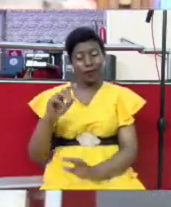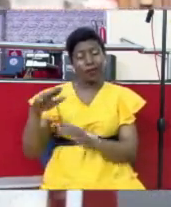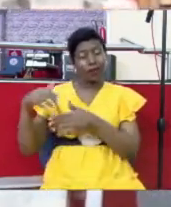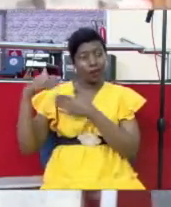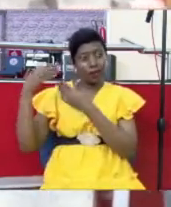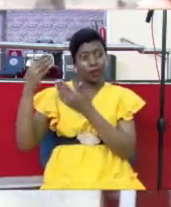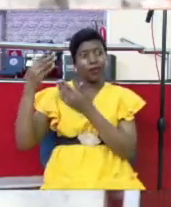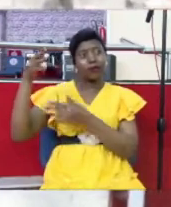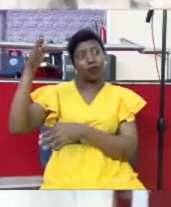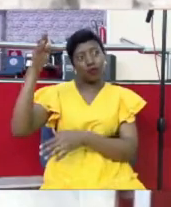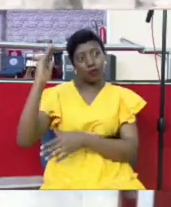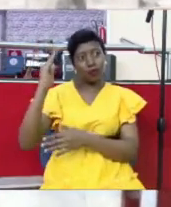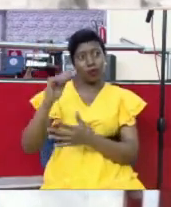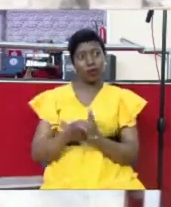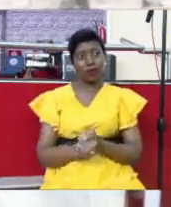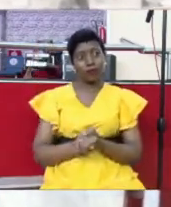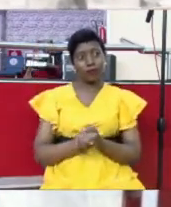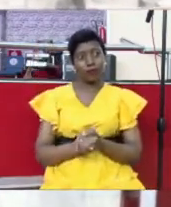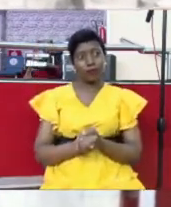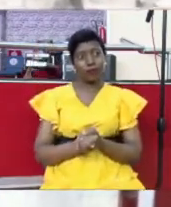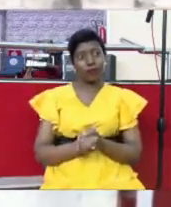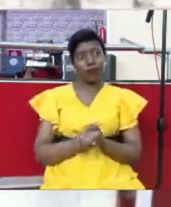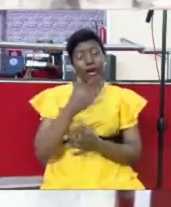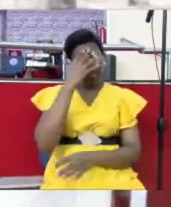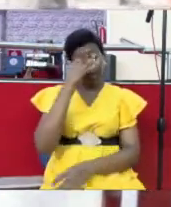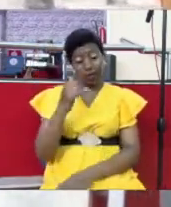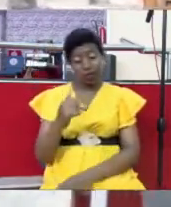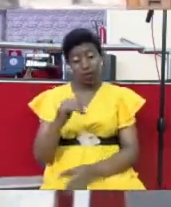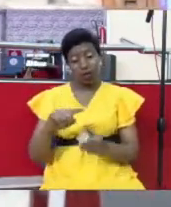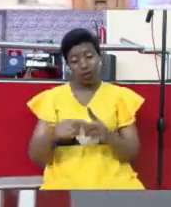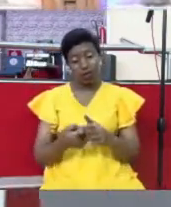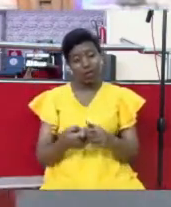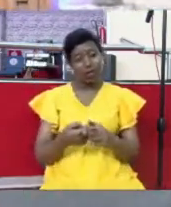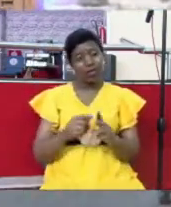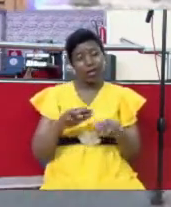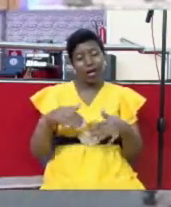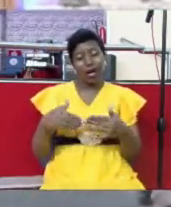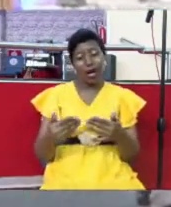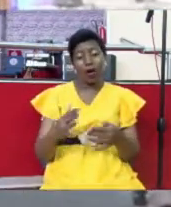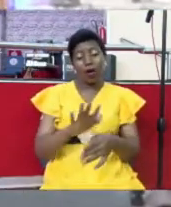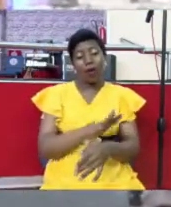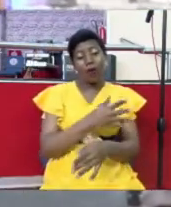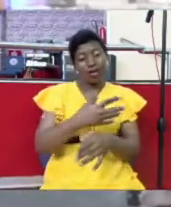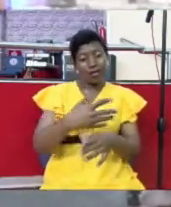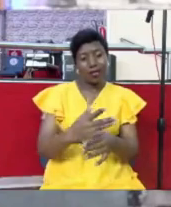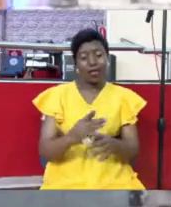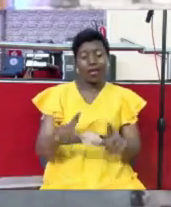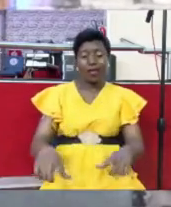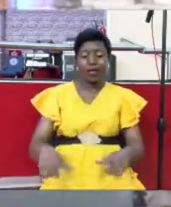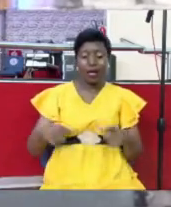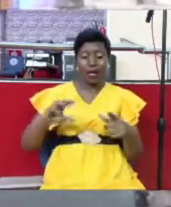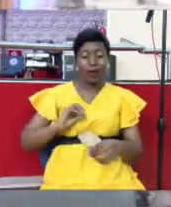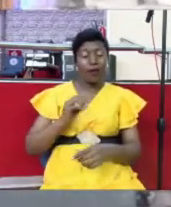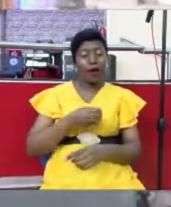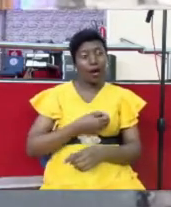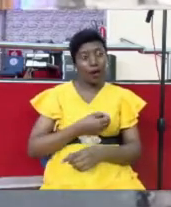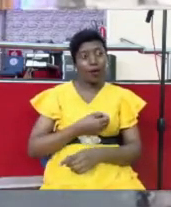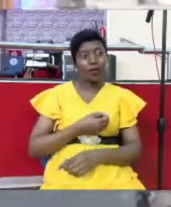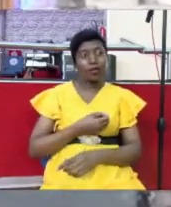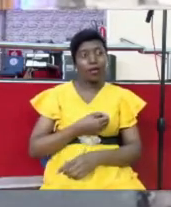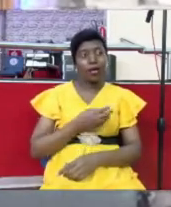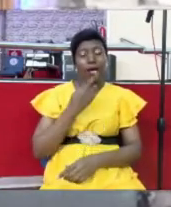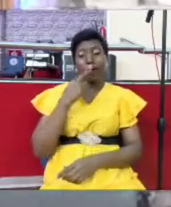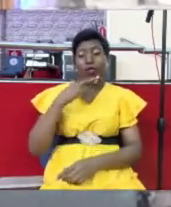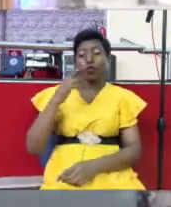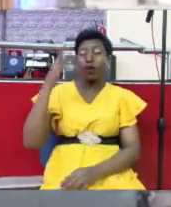nina yote ni ya Mungu. And that's why we started by singing, our lives belong to you. Kwanza tukaanza na kuimba tukisema maisha